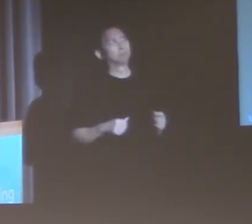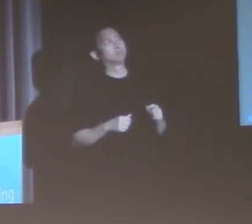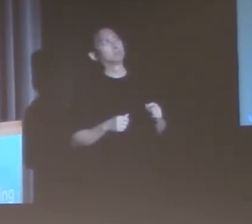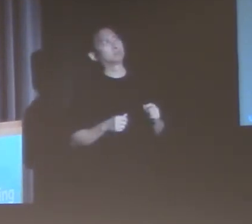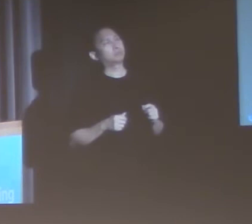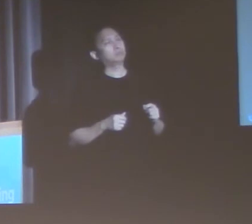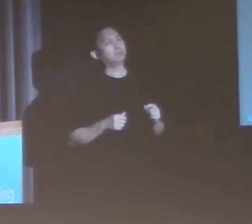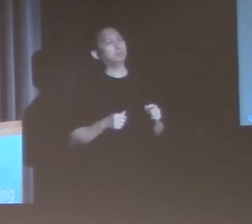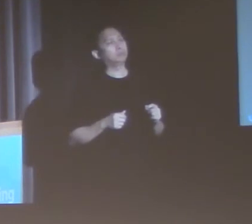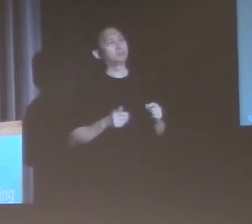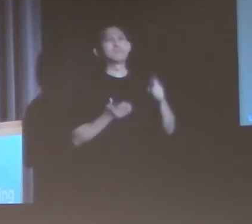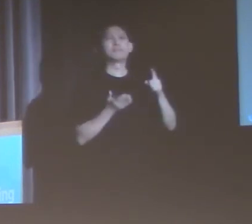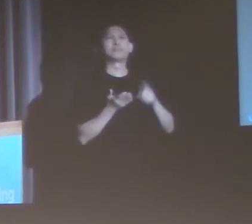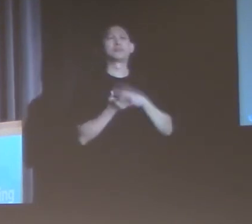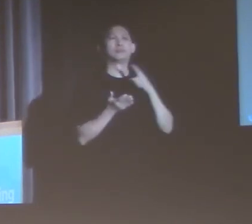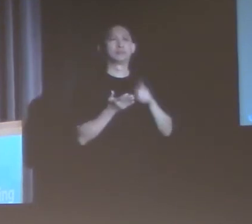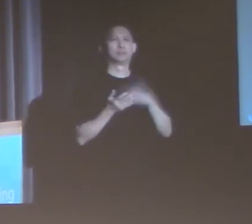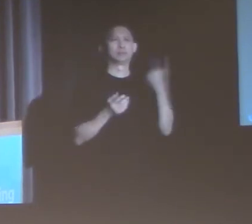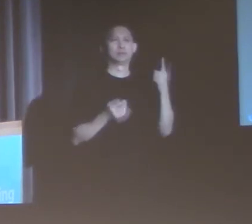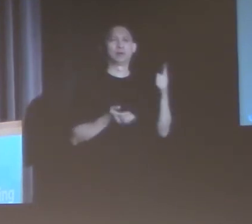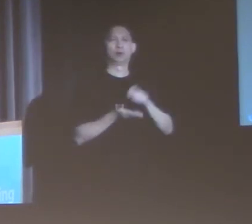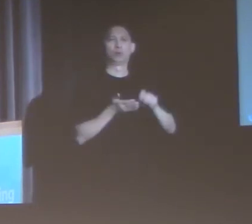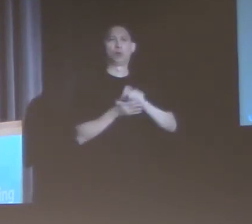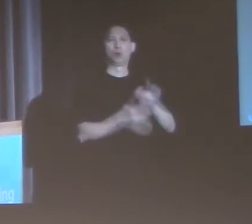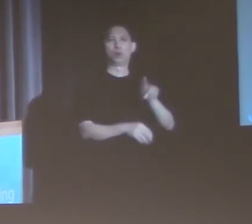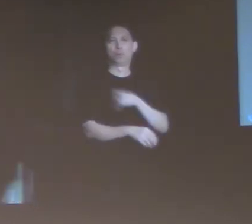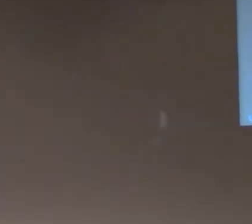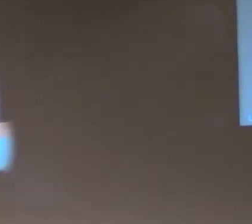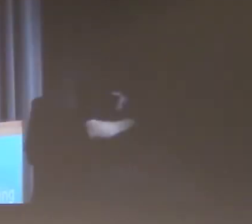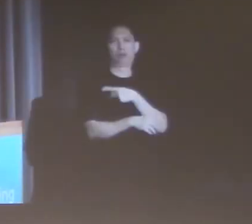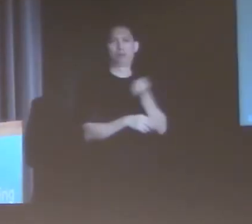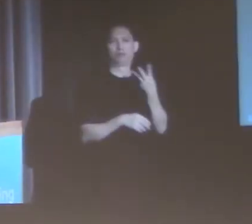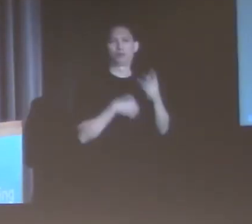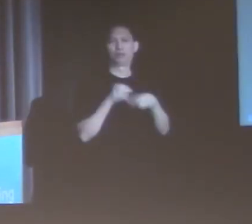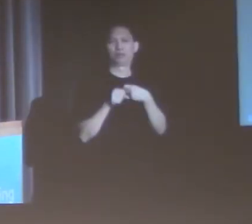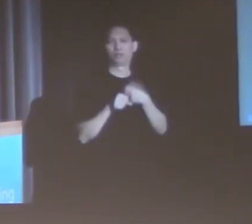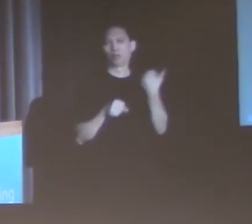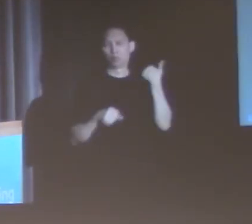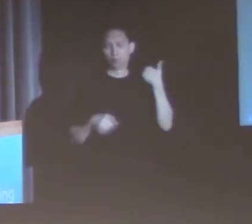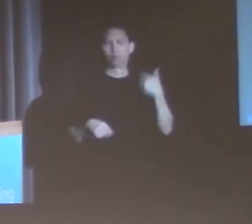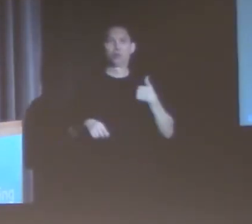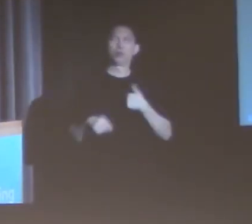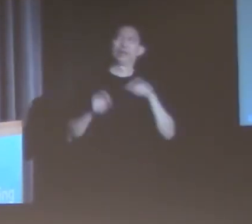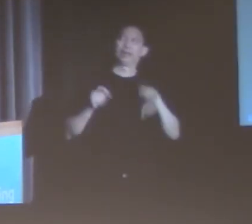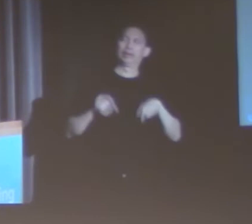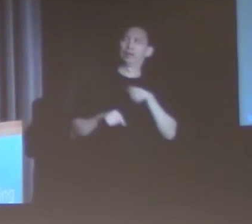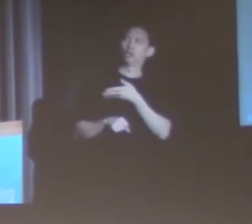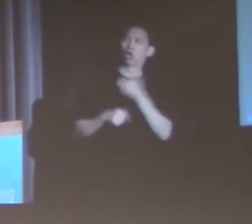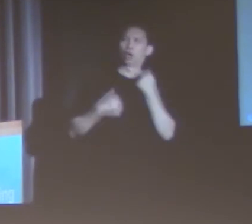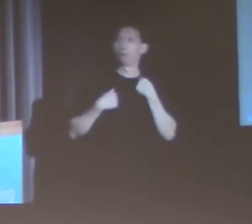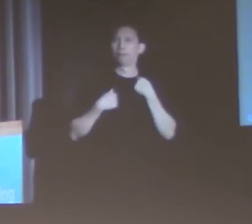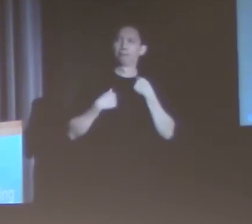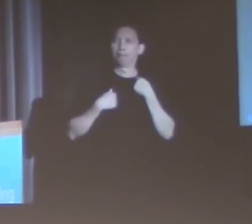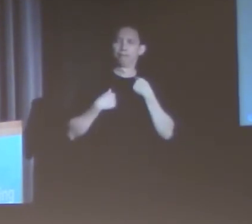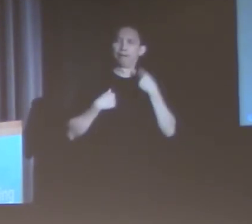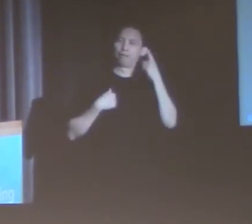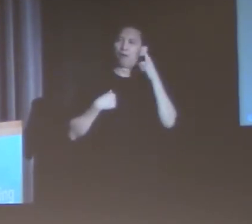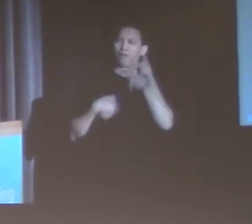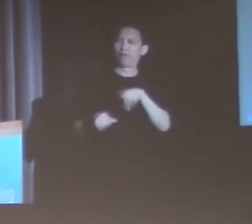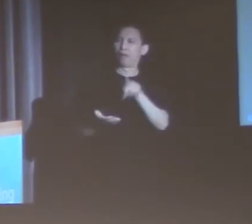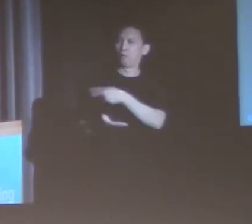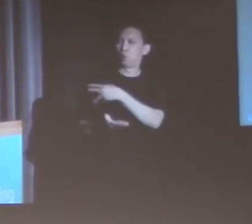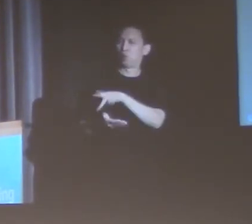for instance, Sansón wrote a poem years ago, and we needed a song in the film, and I said, well, let's